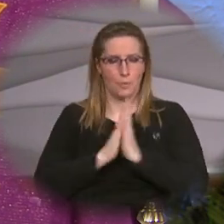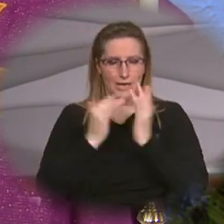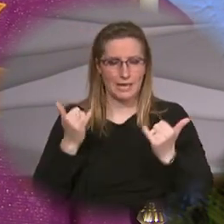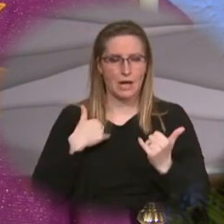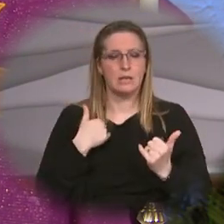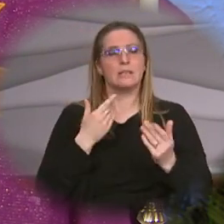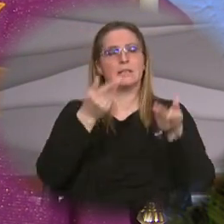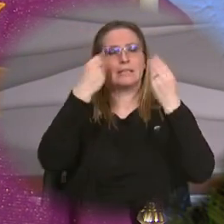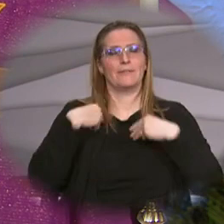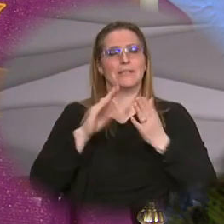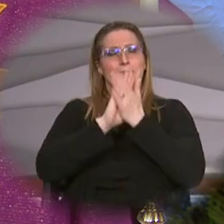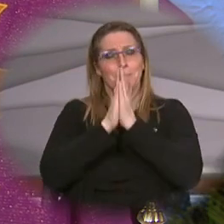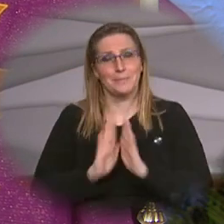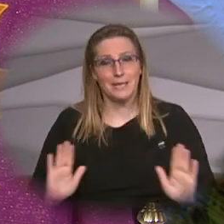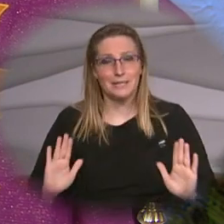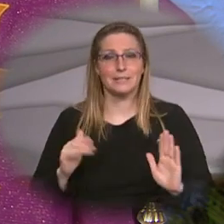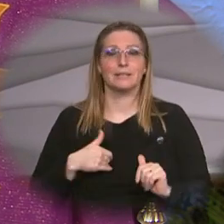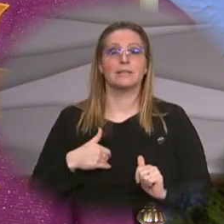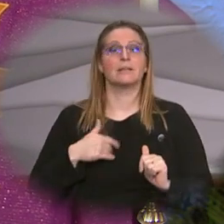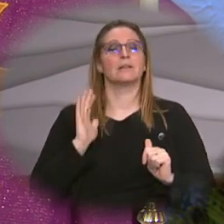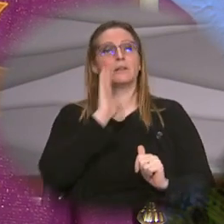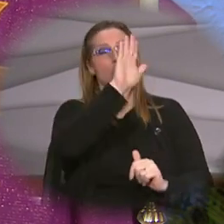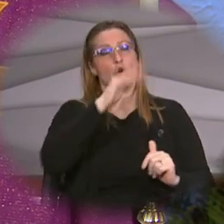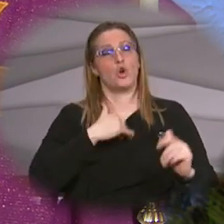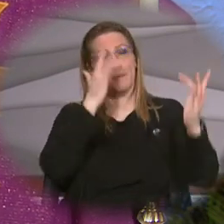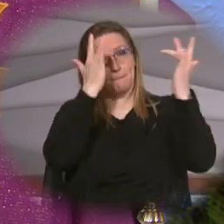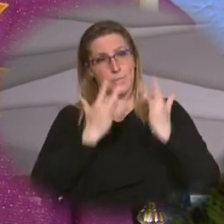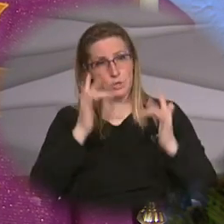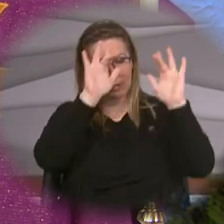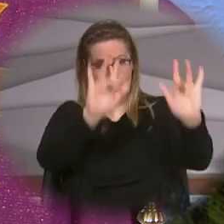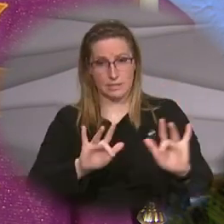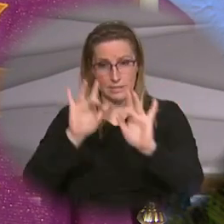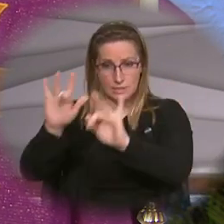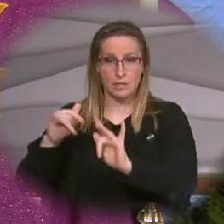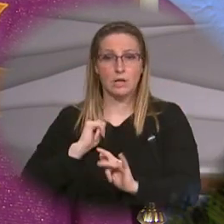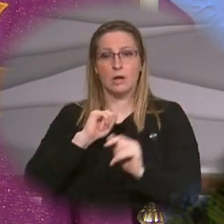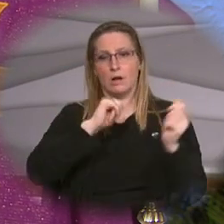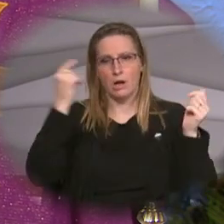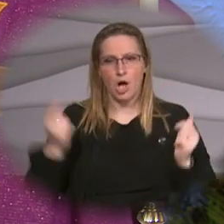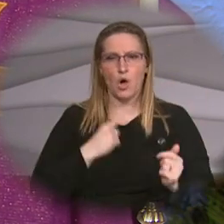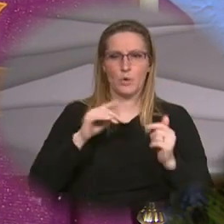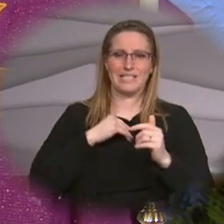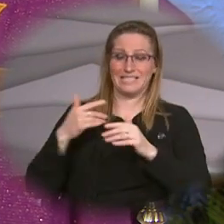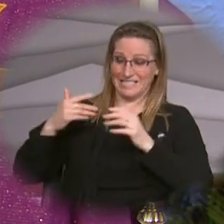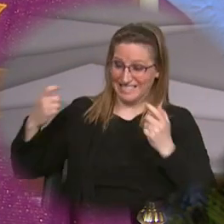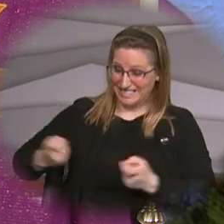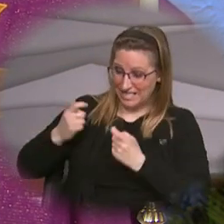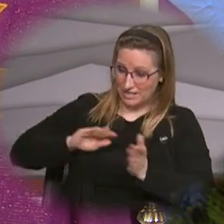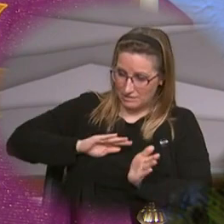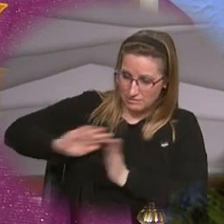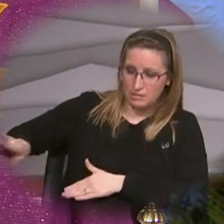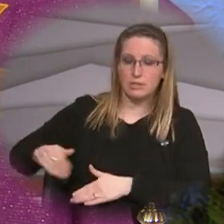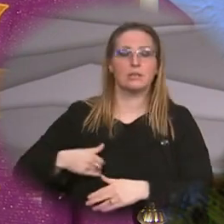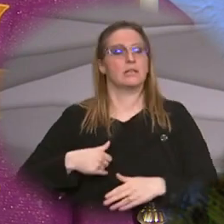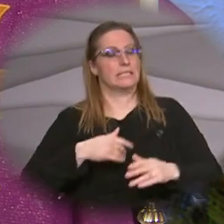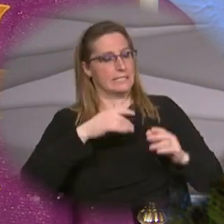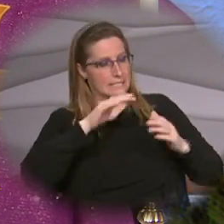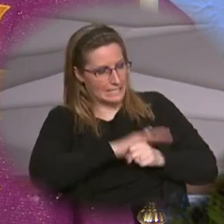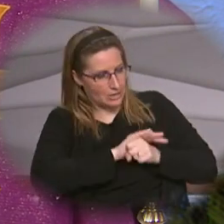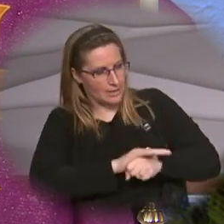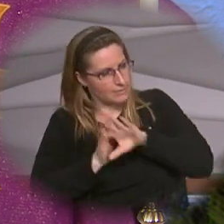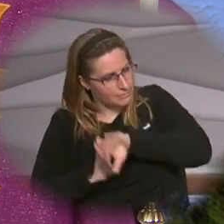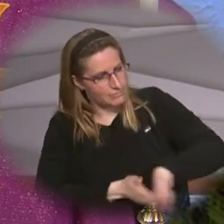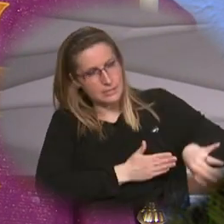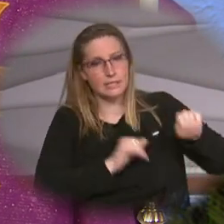grant peace in our days, that by the help of your mercy, we may be always free from sin, and safe from all